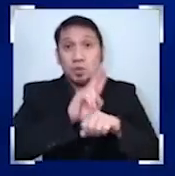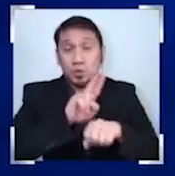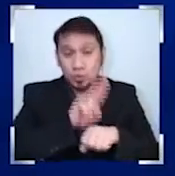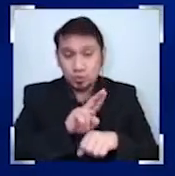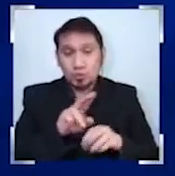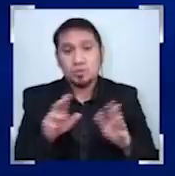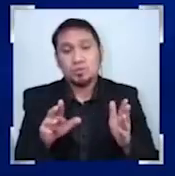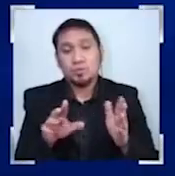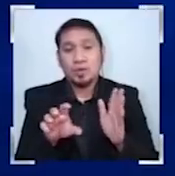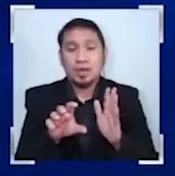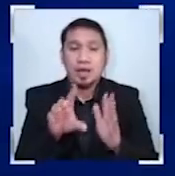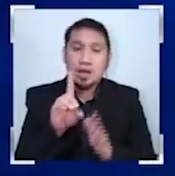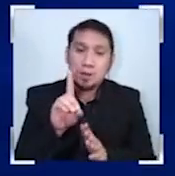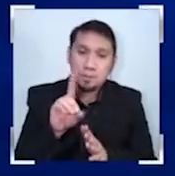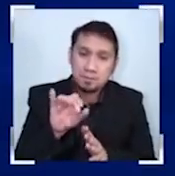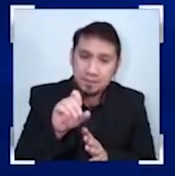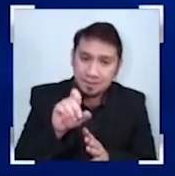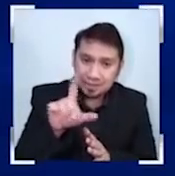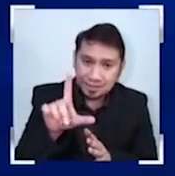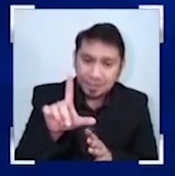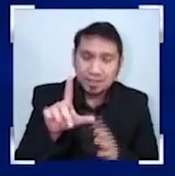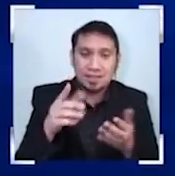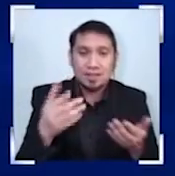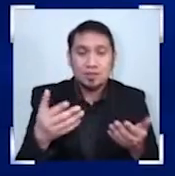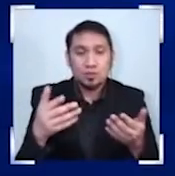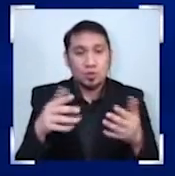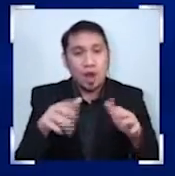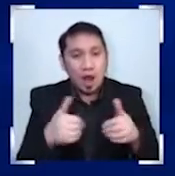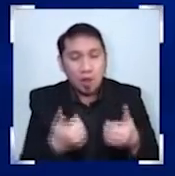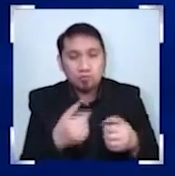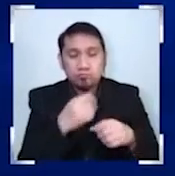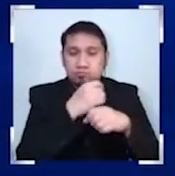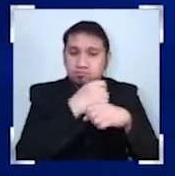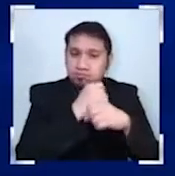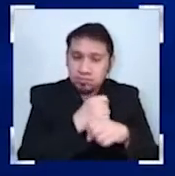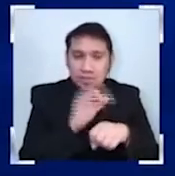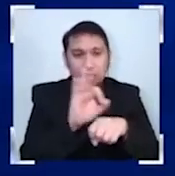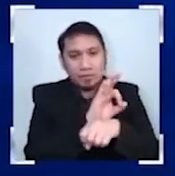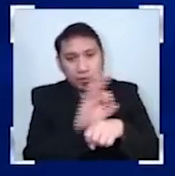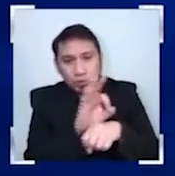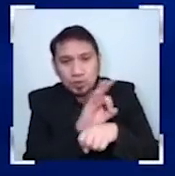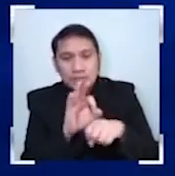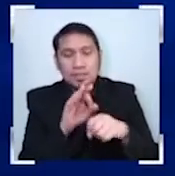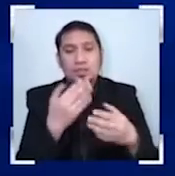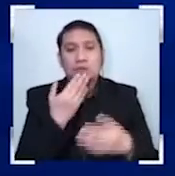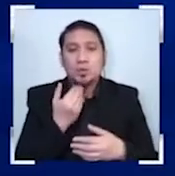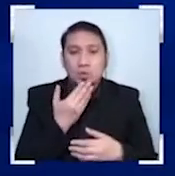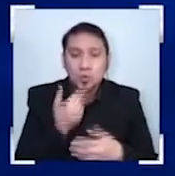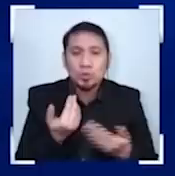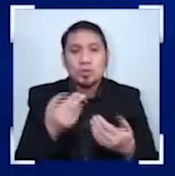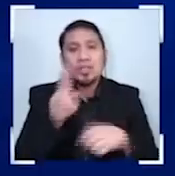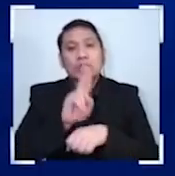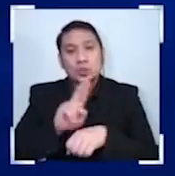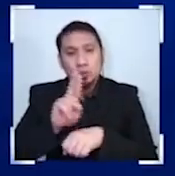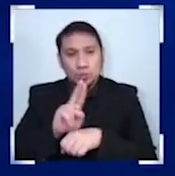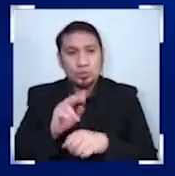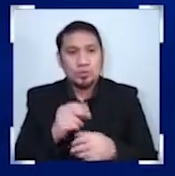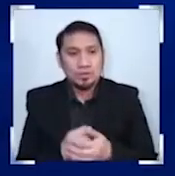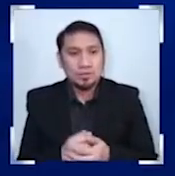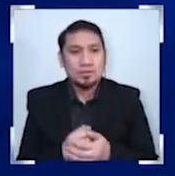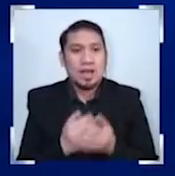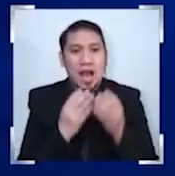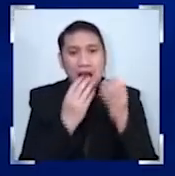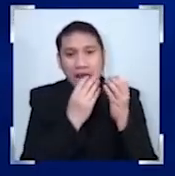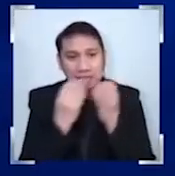fuel to put up our sugar crop, our trucks. To haul our cane, use diesel, yung tractors,